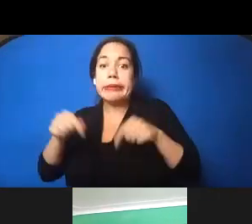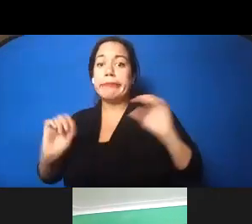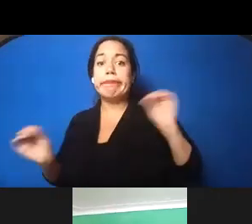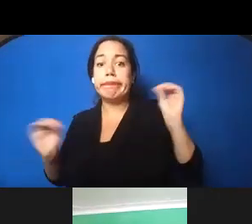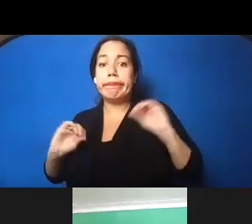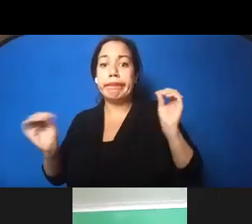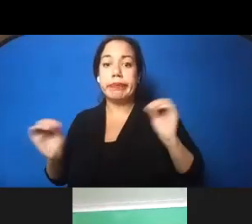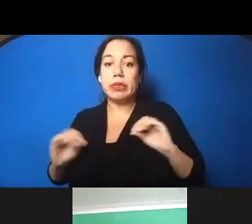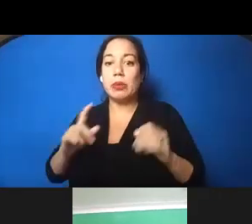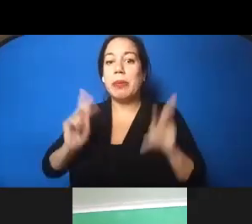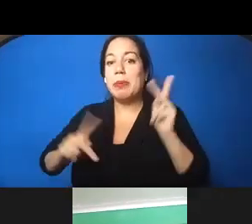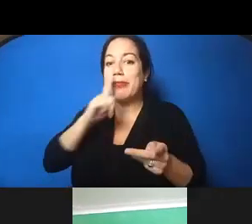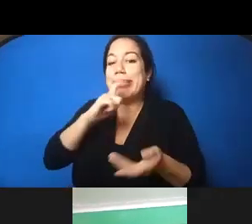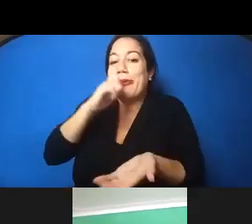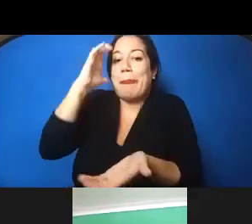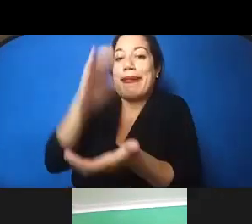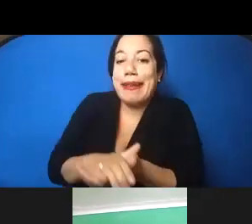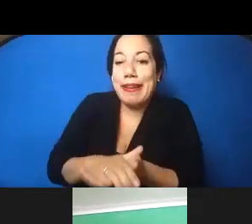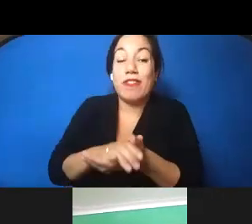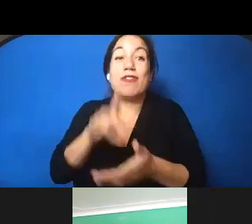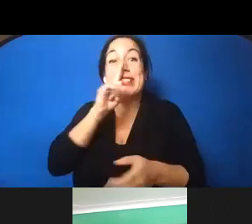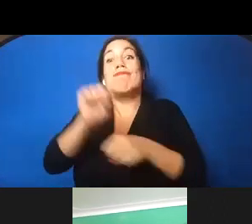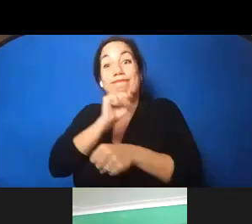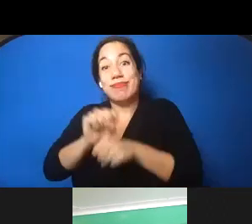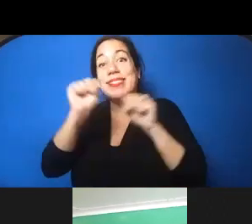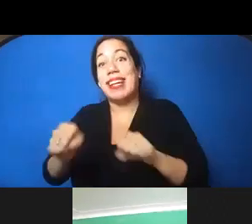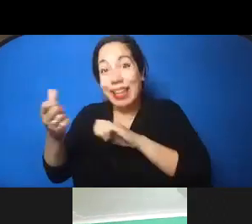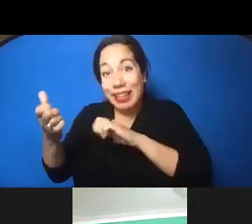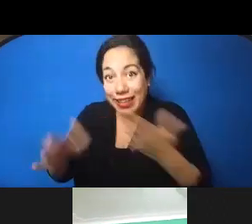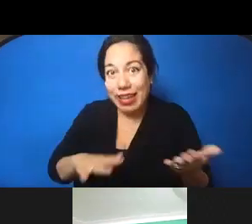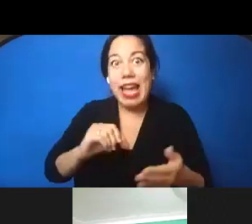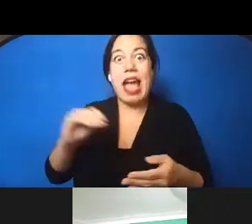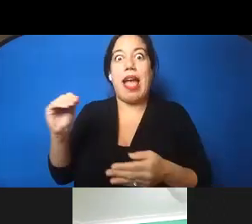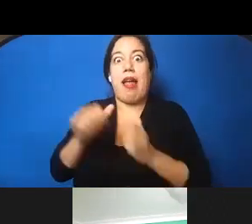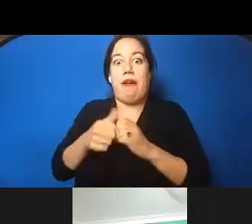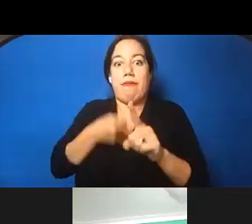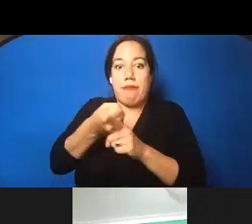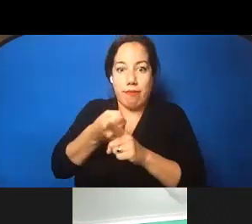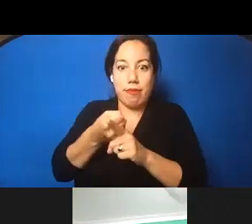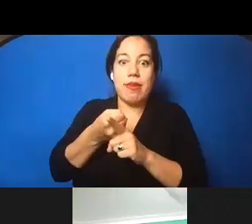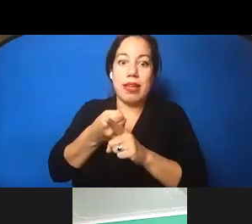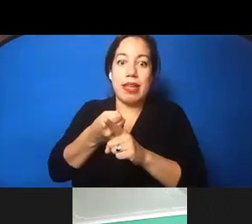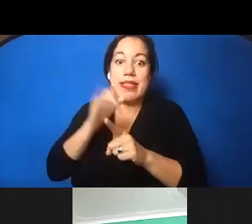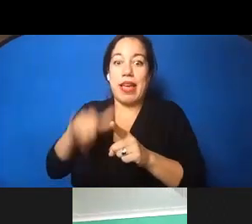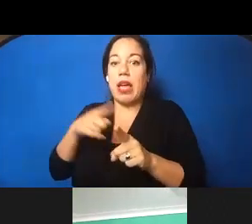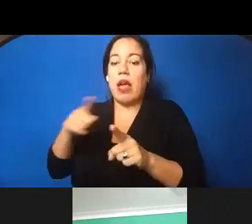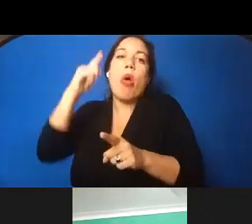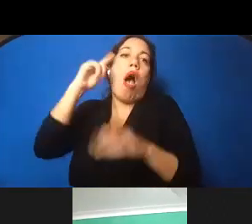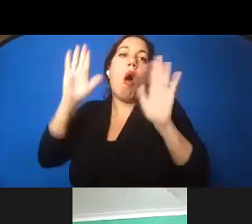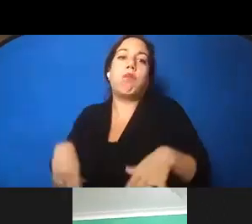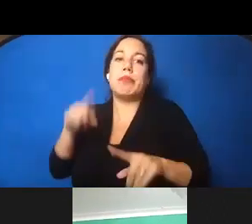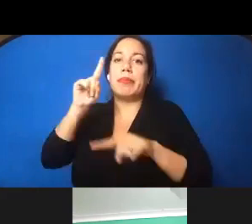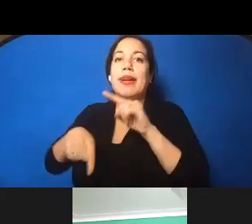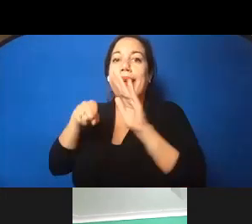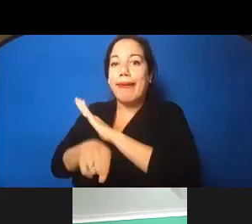not having enough information about COVID-19 has really affected the fight against COVID-19. And then lack of public policies and legislation.